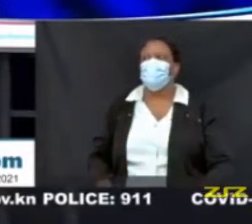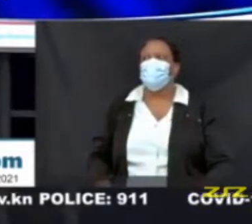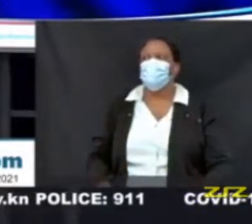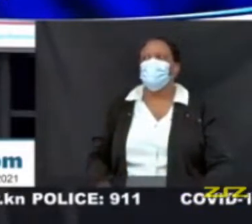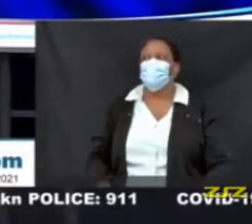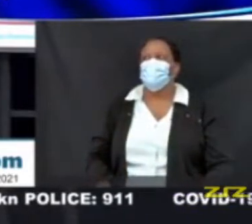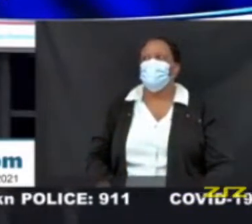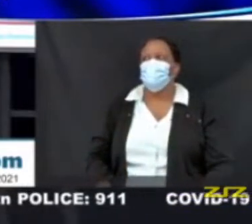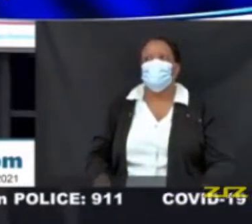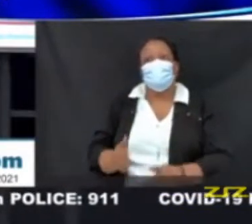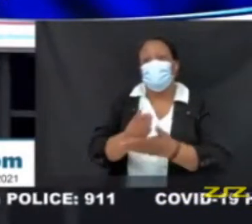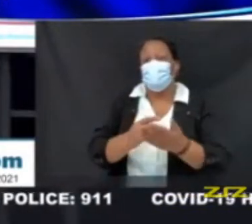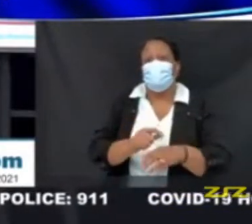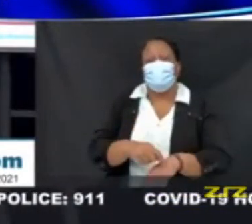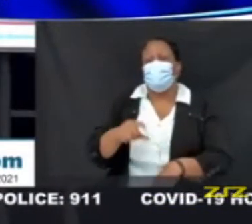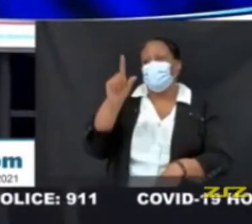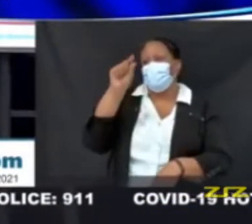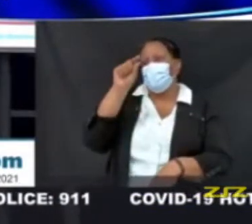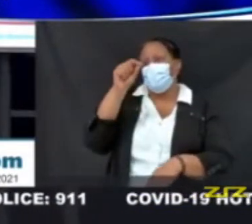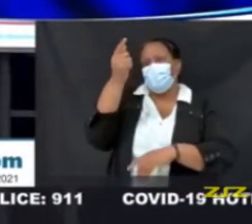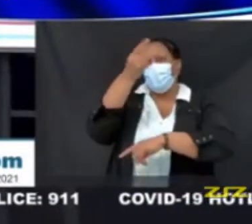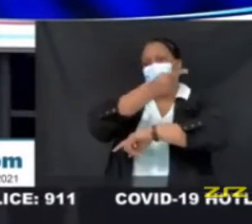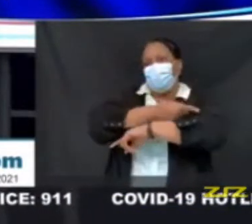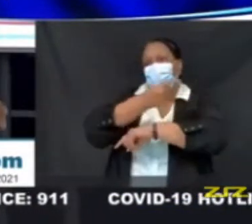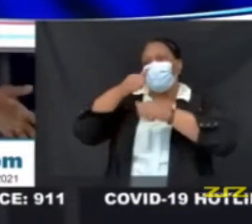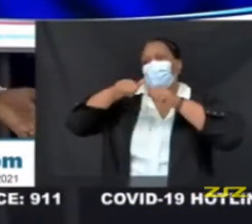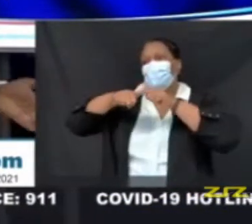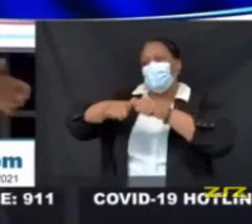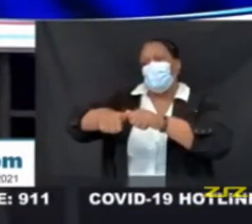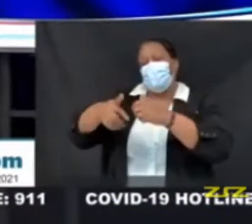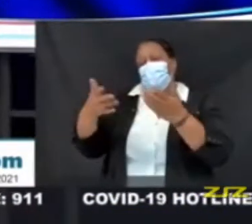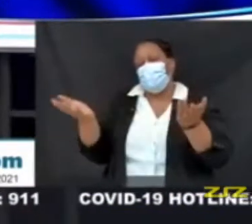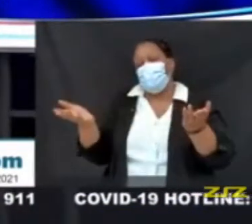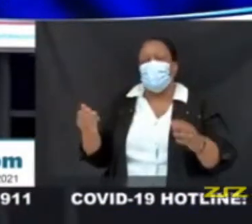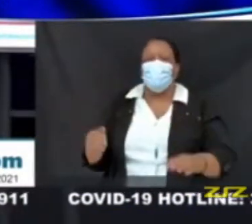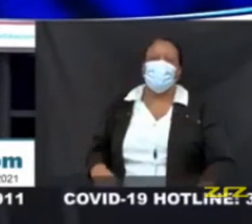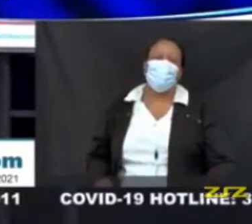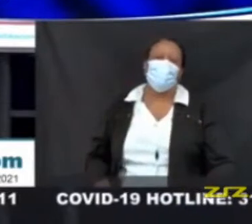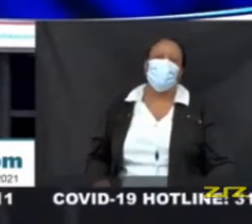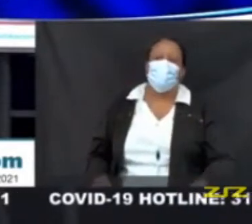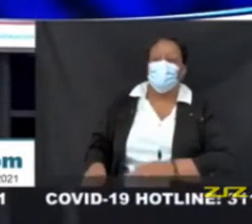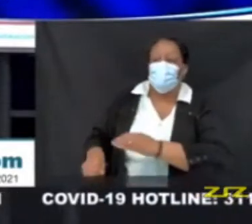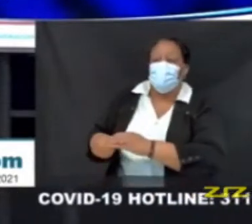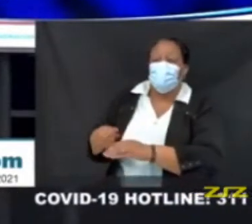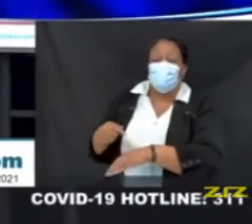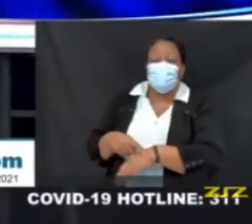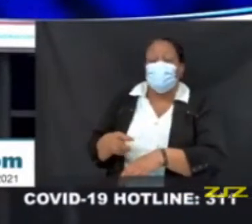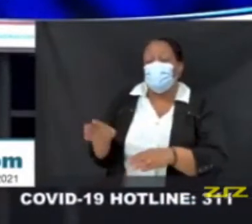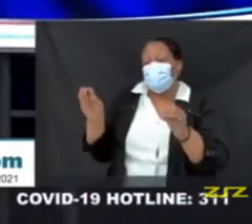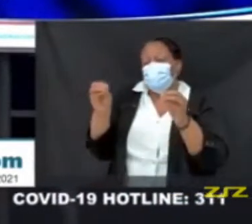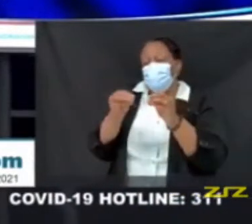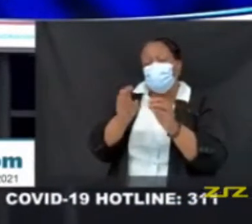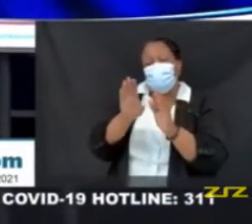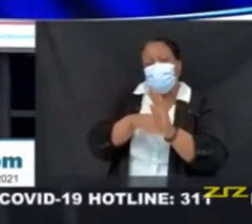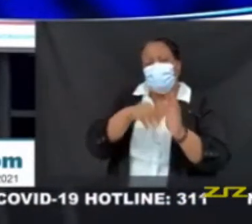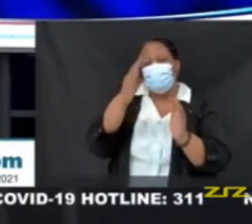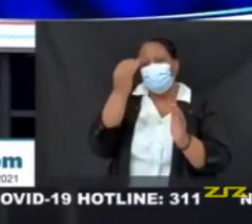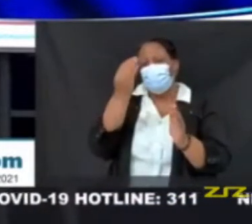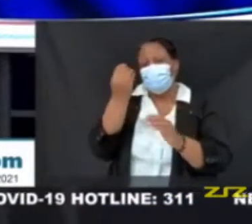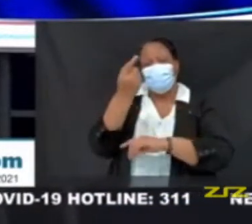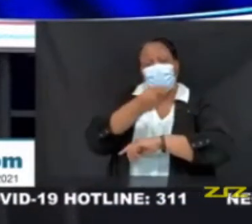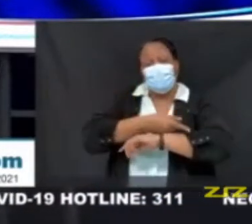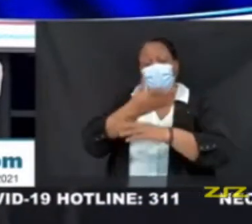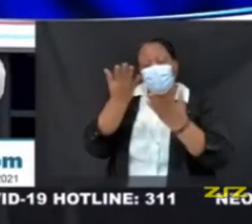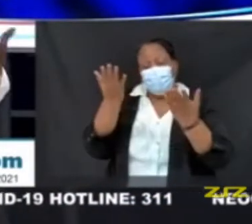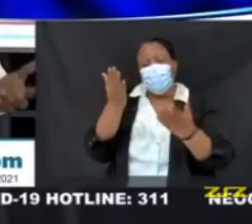20 days in, and she has to stay in the quarantine with that child, her quarantine period would be extended. And so sometimes you